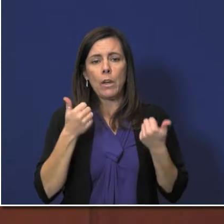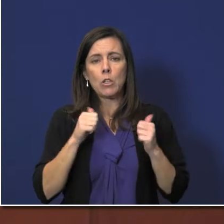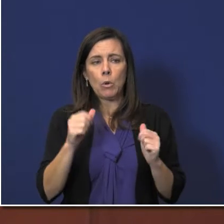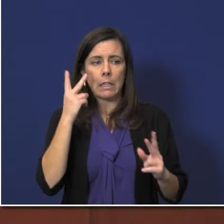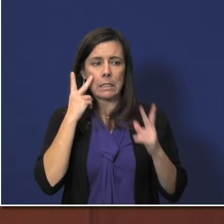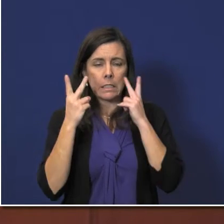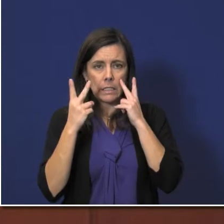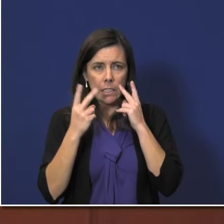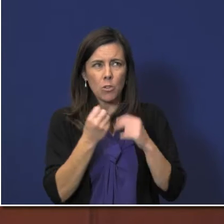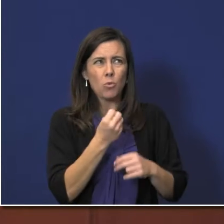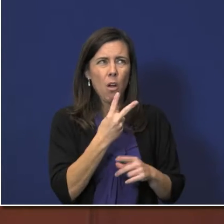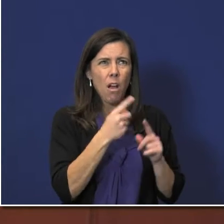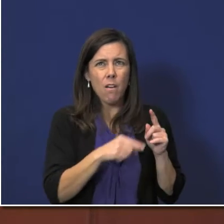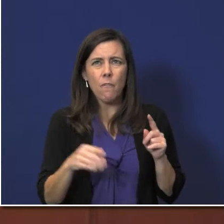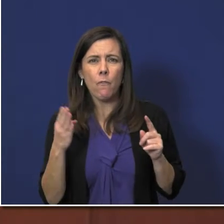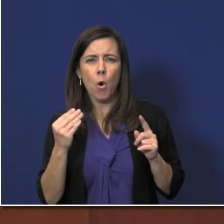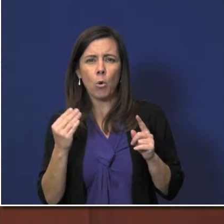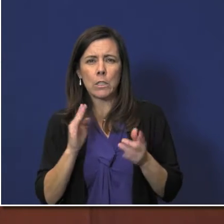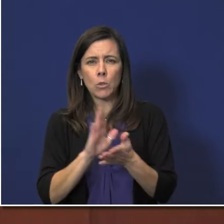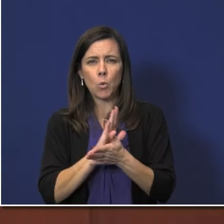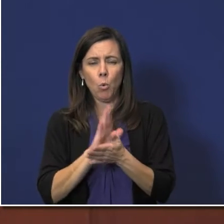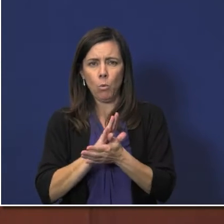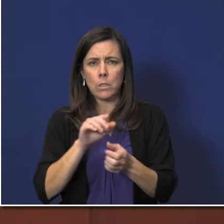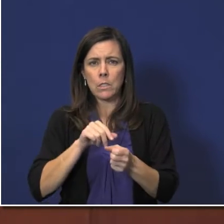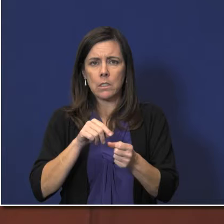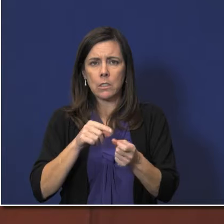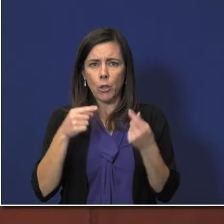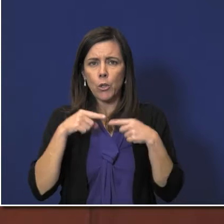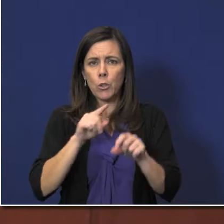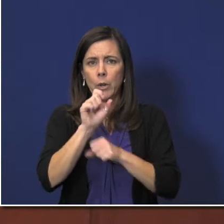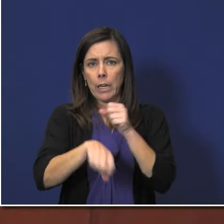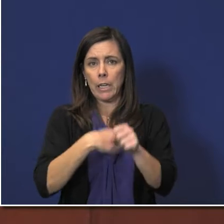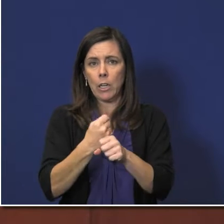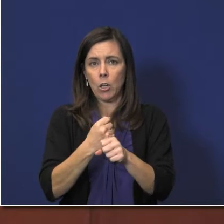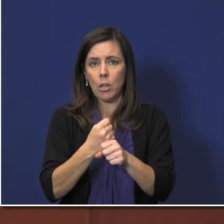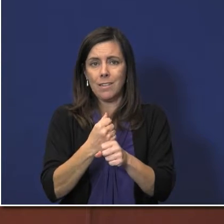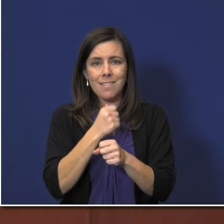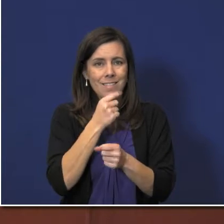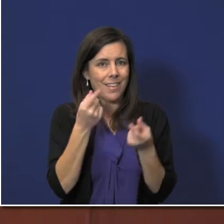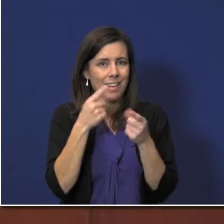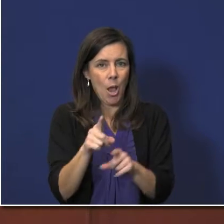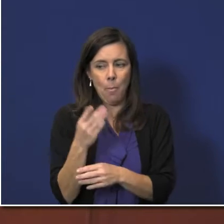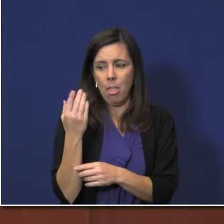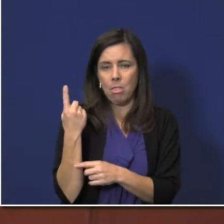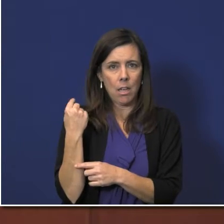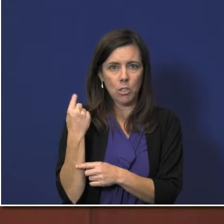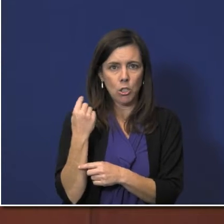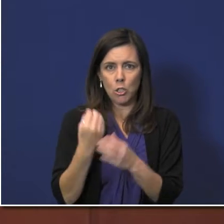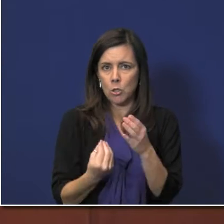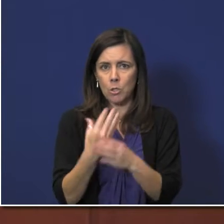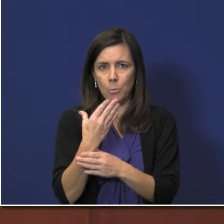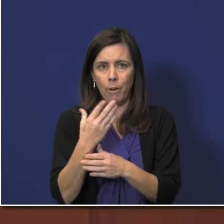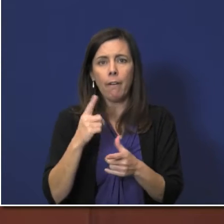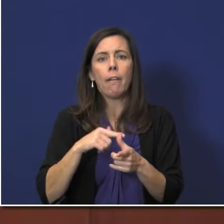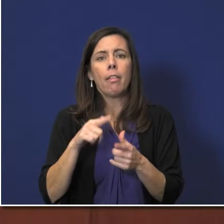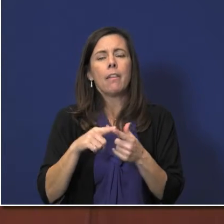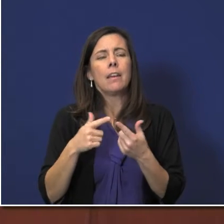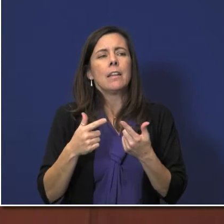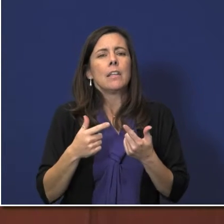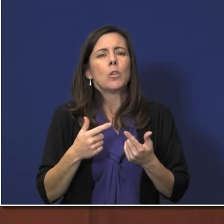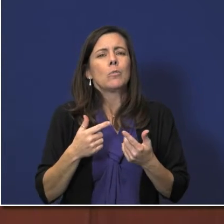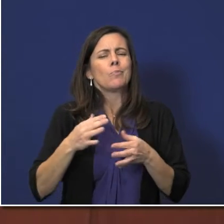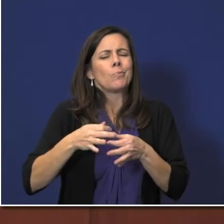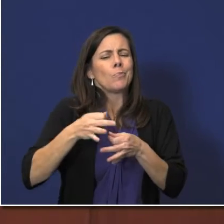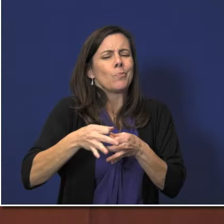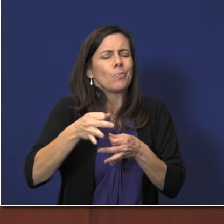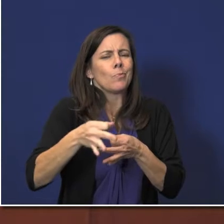year. Because of COVID, we did not do that in the spring of last year, and we waited until later in the year in the fall. But